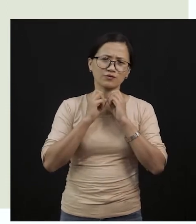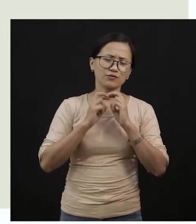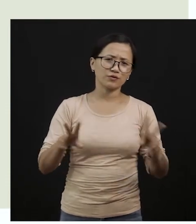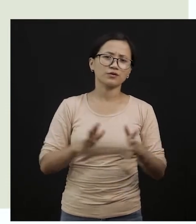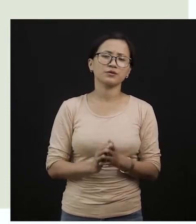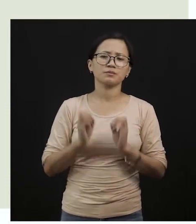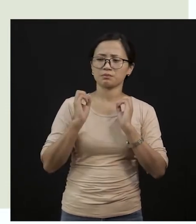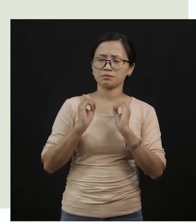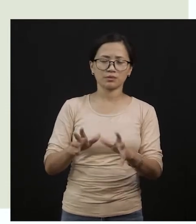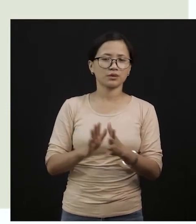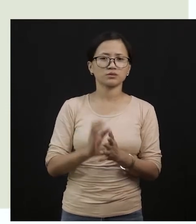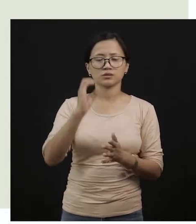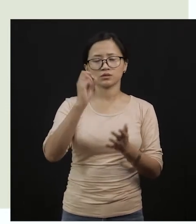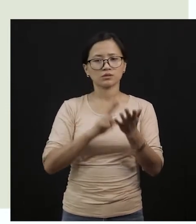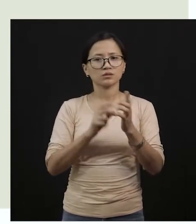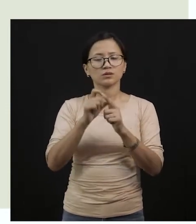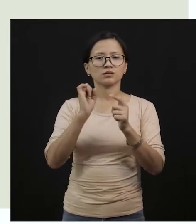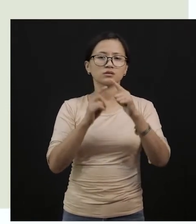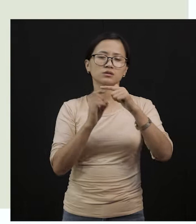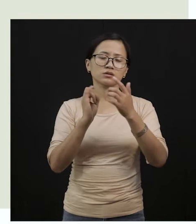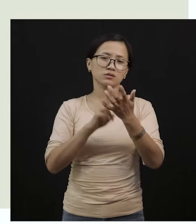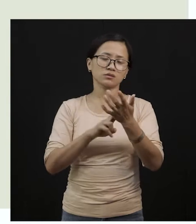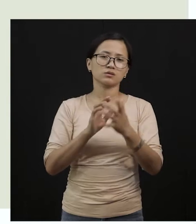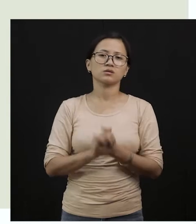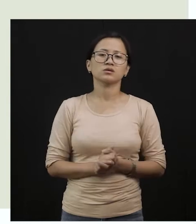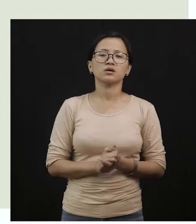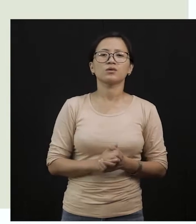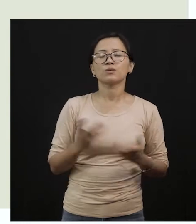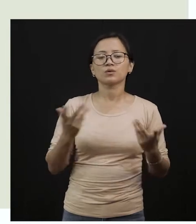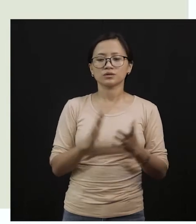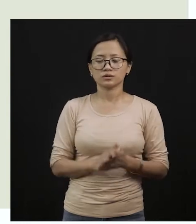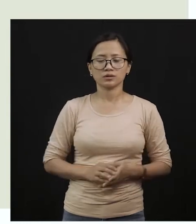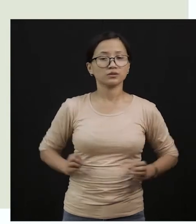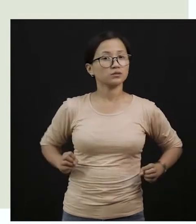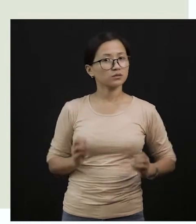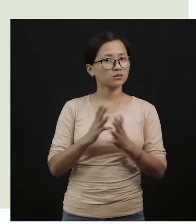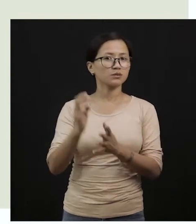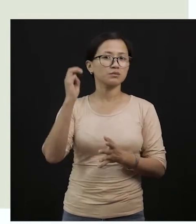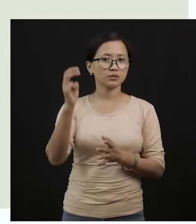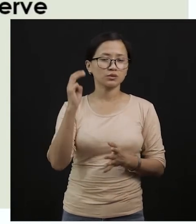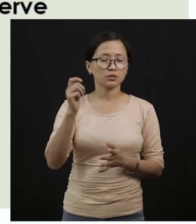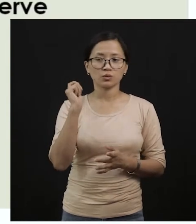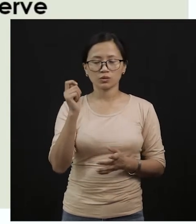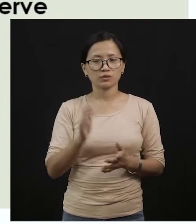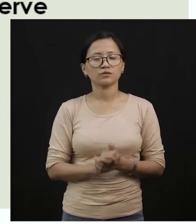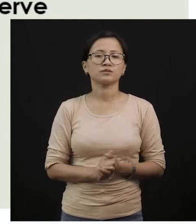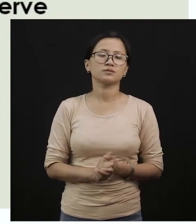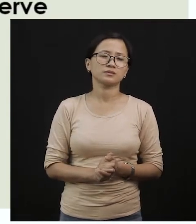very bad condition when she came to India. And that was the reason why she started Missionaries of Charity.